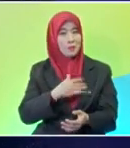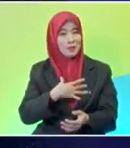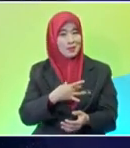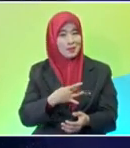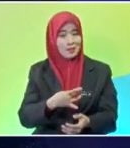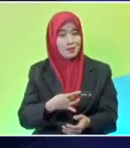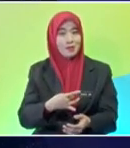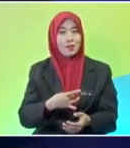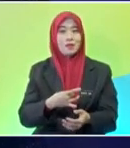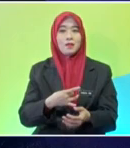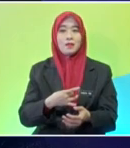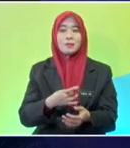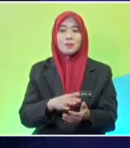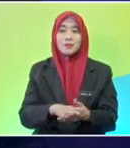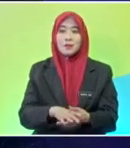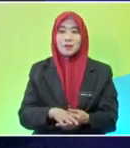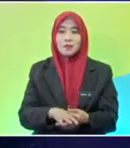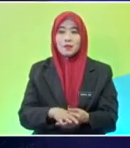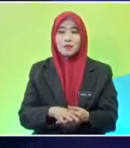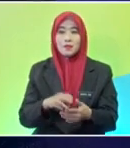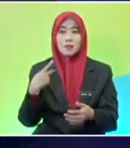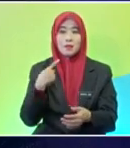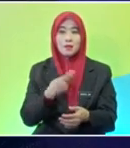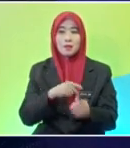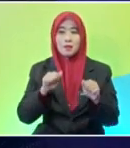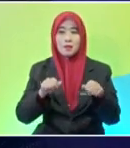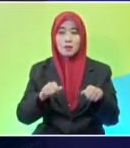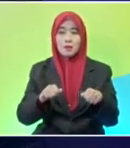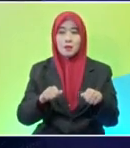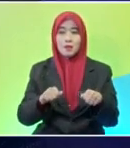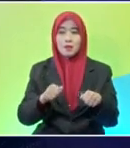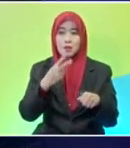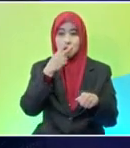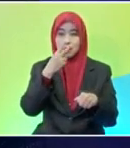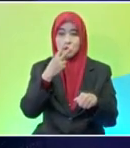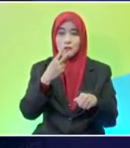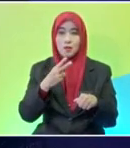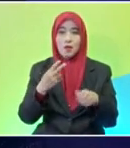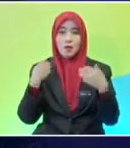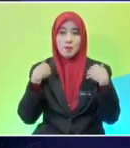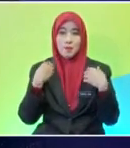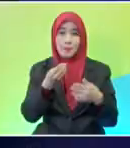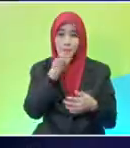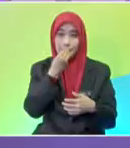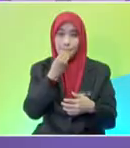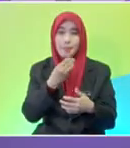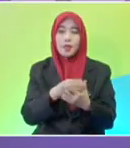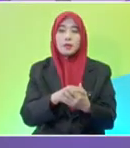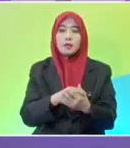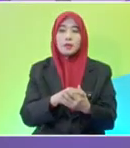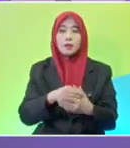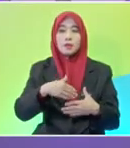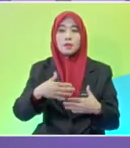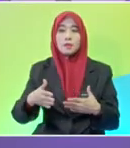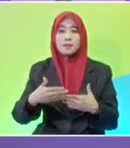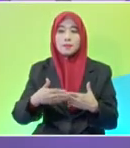why we can get protein from these other food we can have. Okay. All right. Now next is